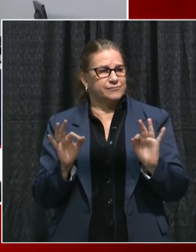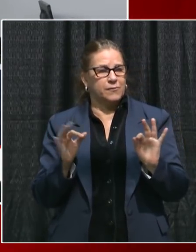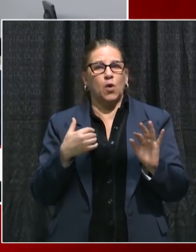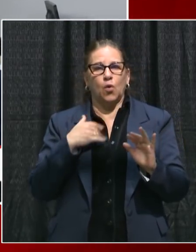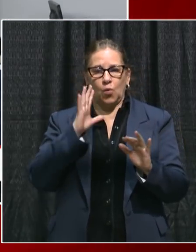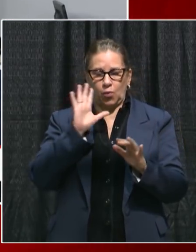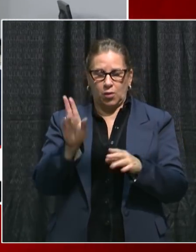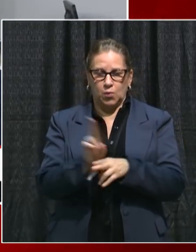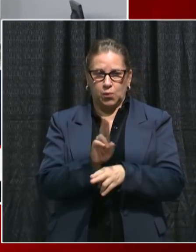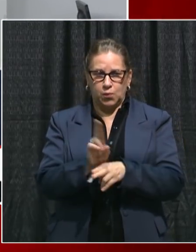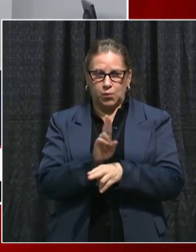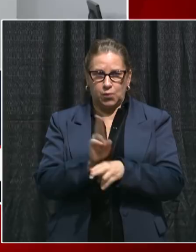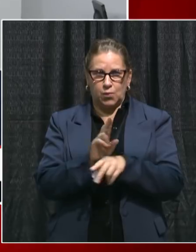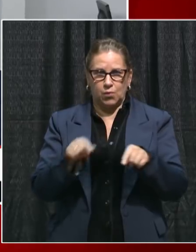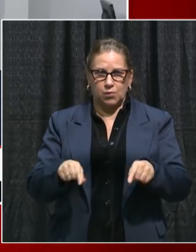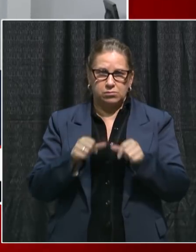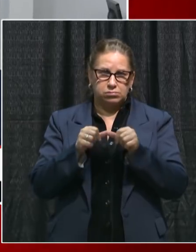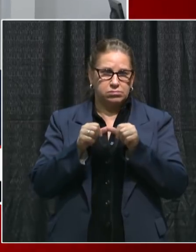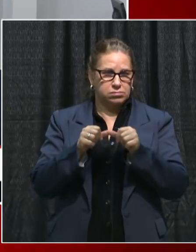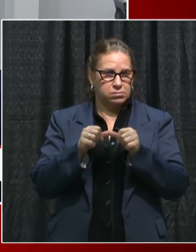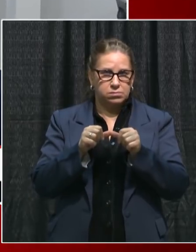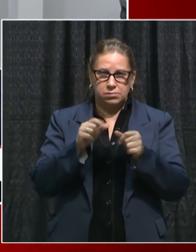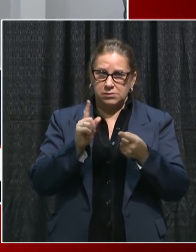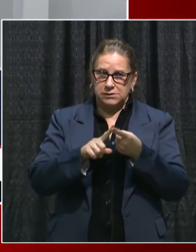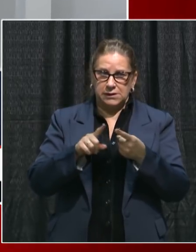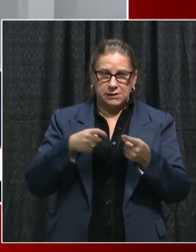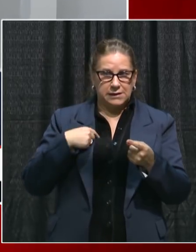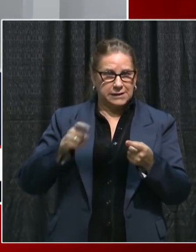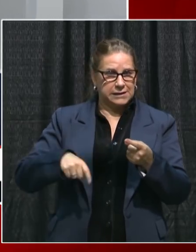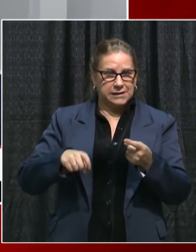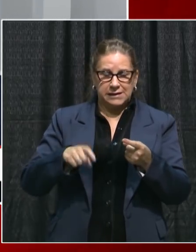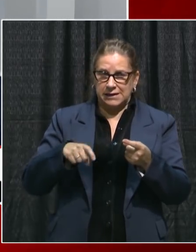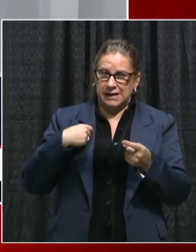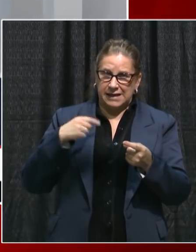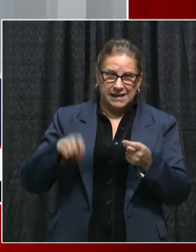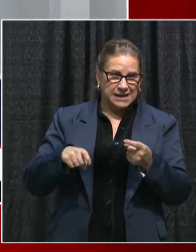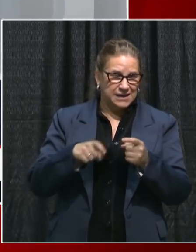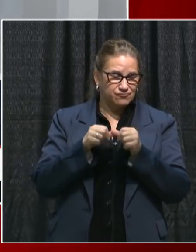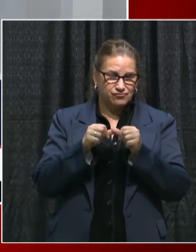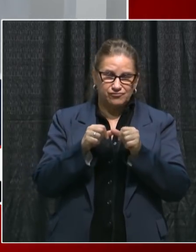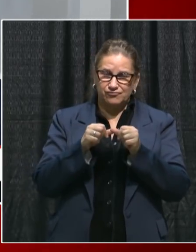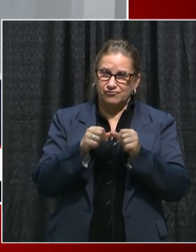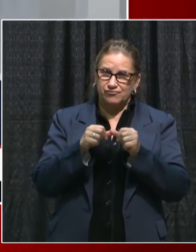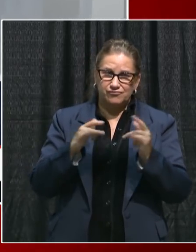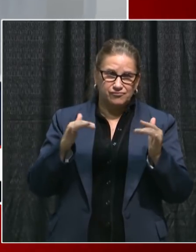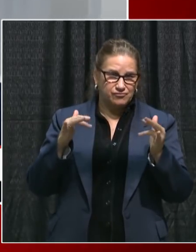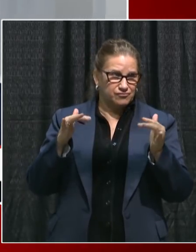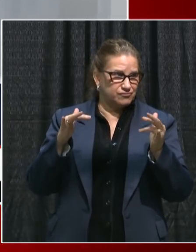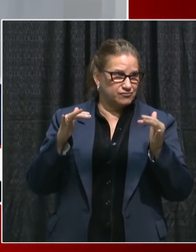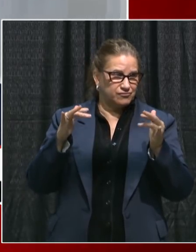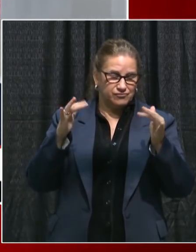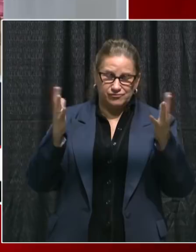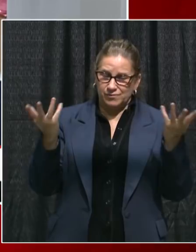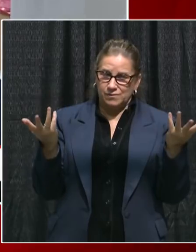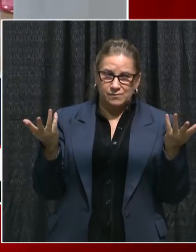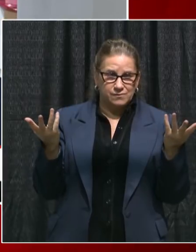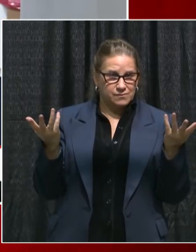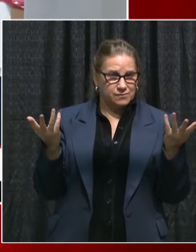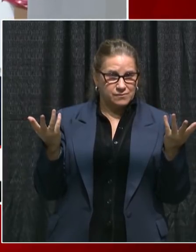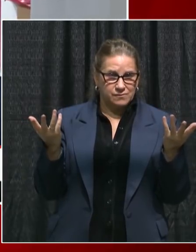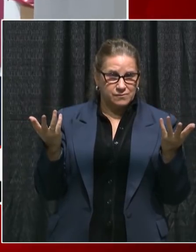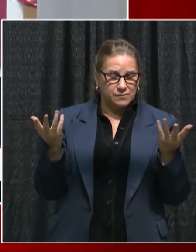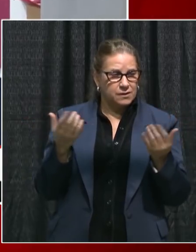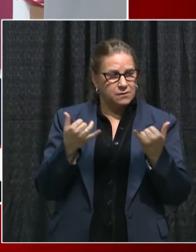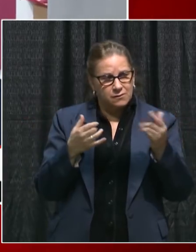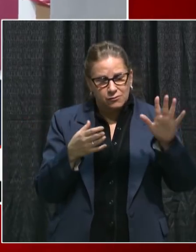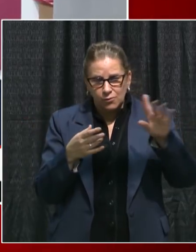yet. So that's kind of the high-level answer. And what was the other part of your question? What does it cost to